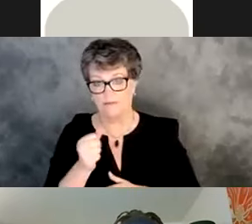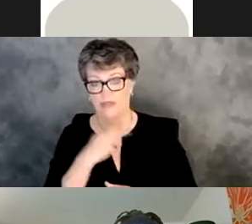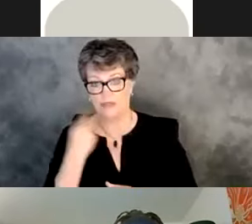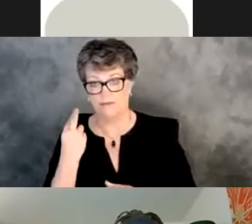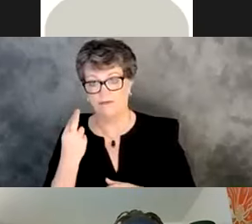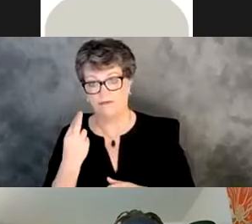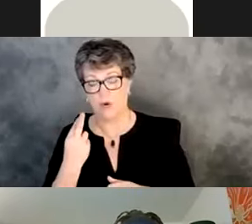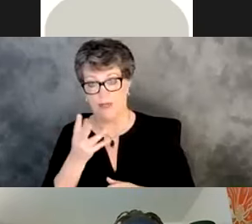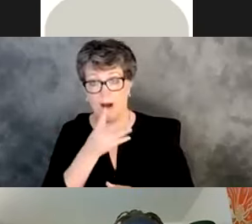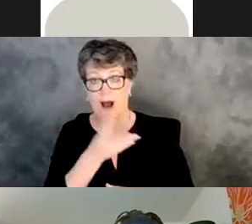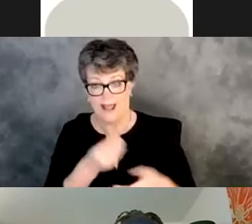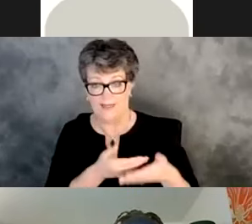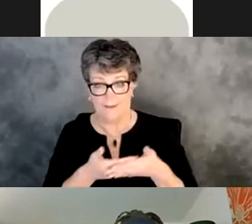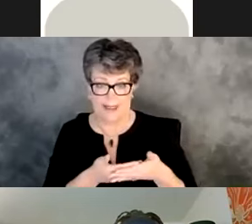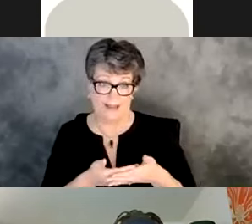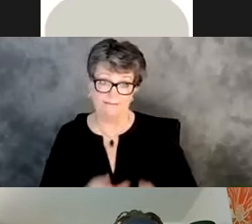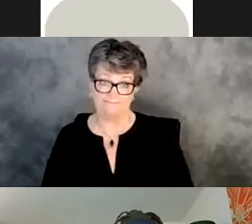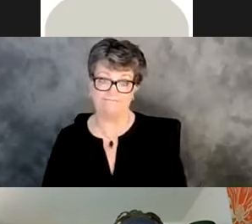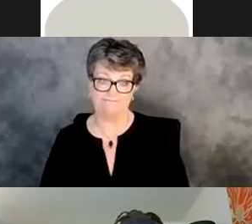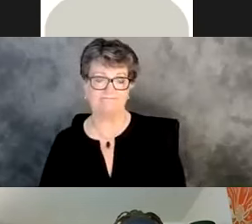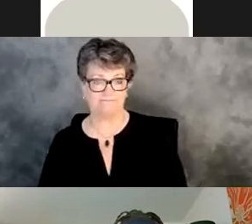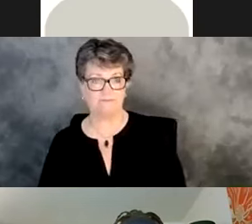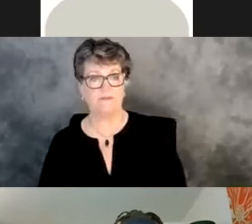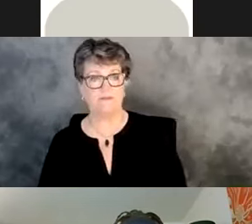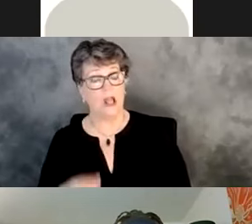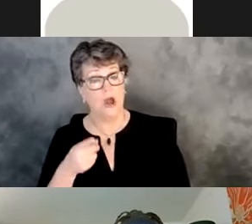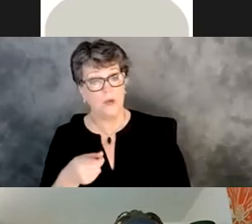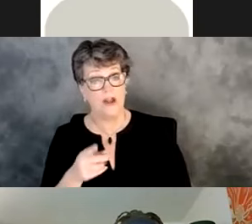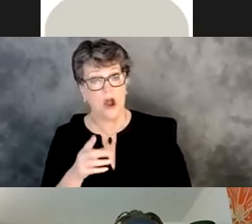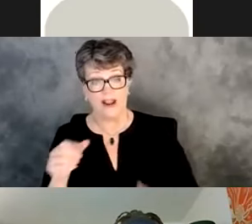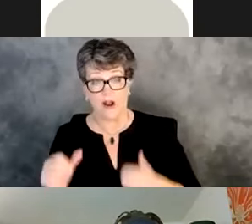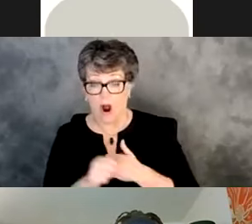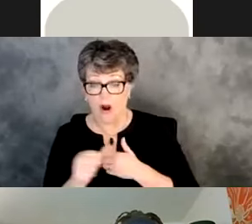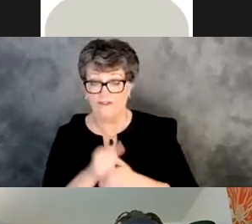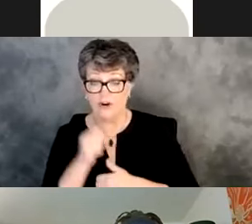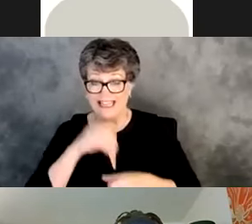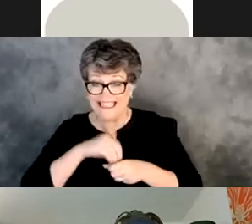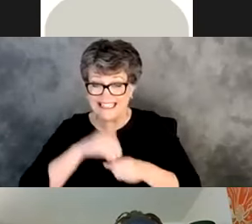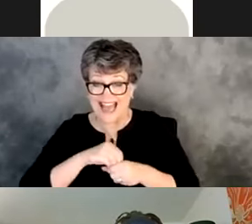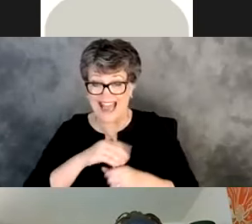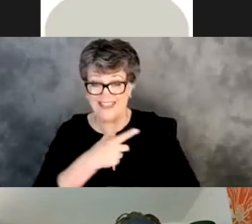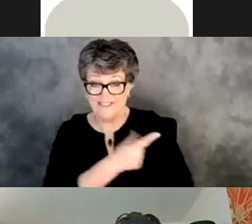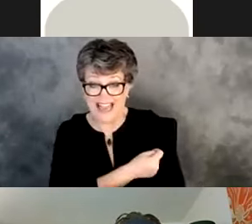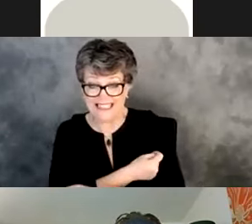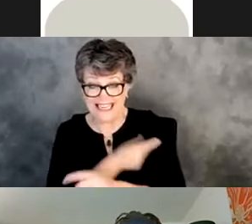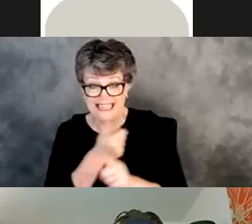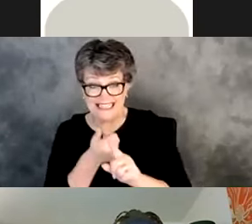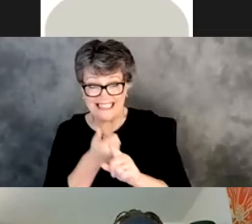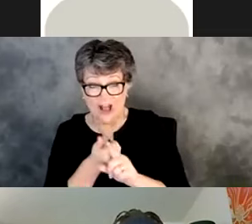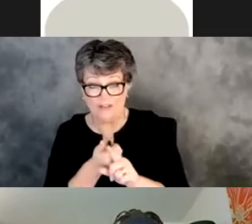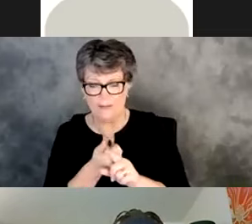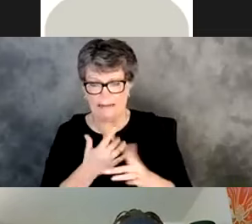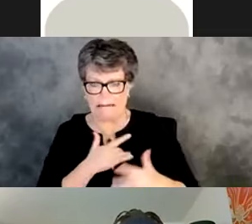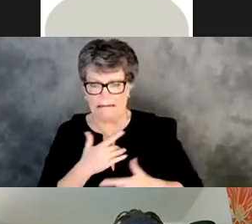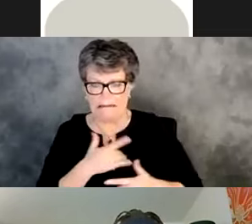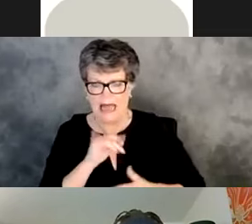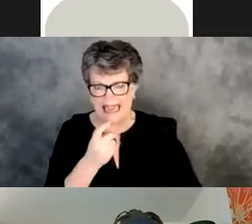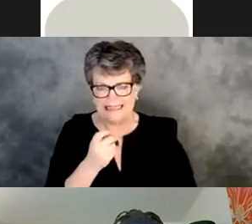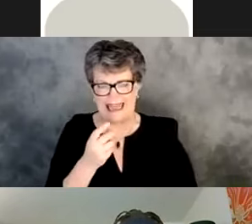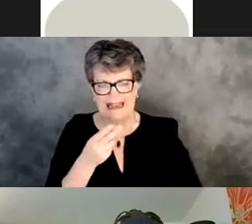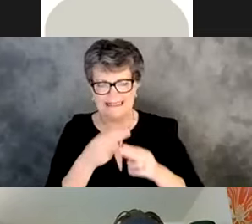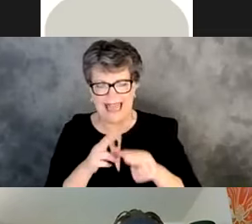So that's super important. In regards to the harmful ingredients in the COVID-19 vaccine, people being concerned about that. So we've